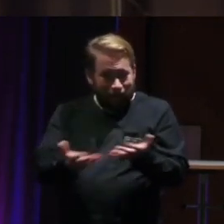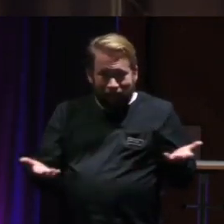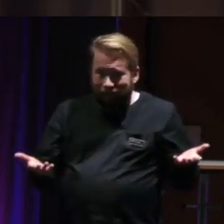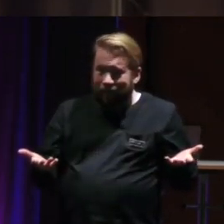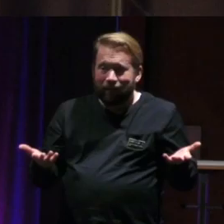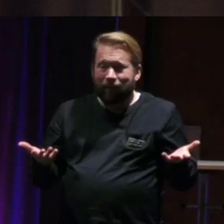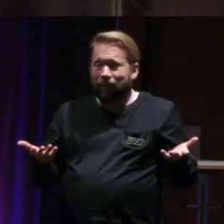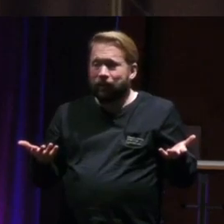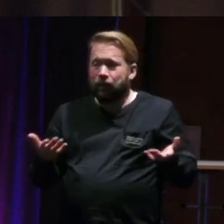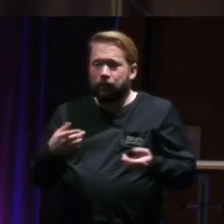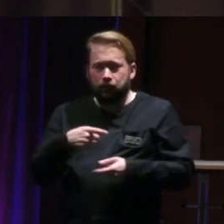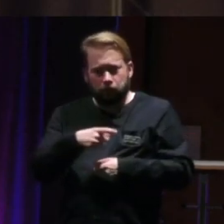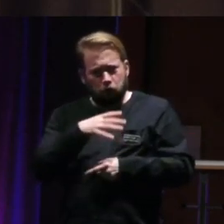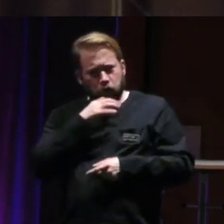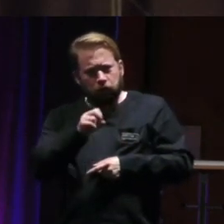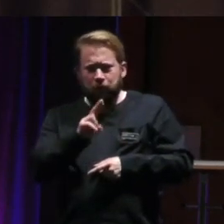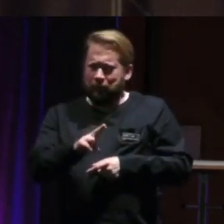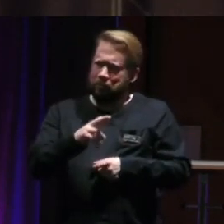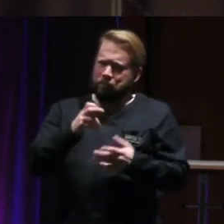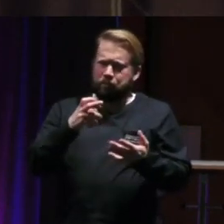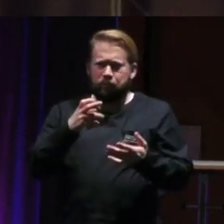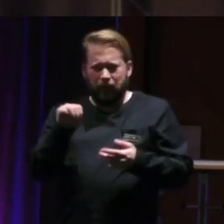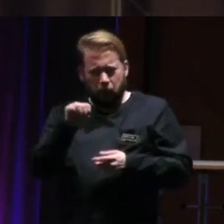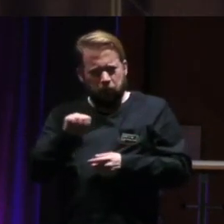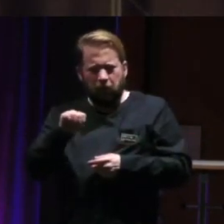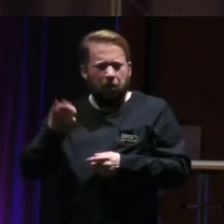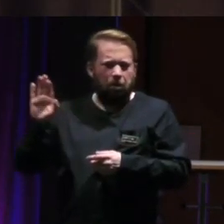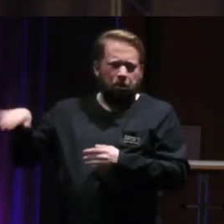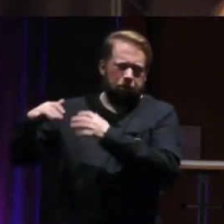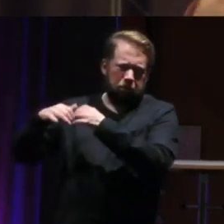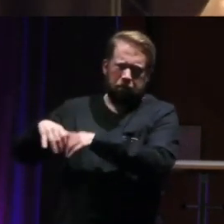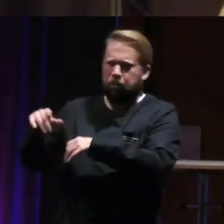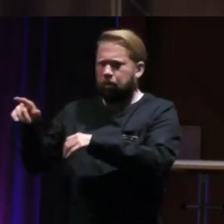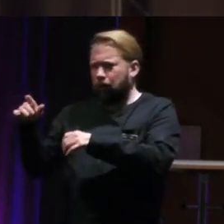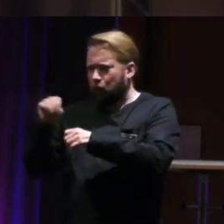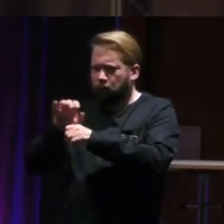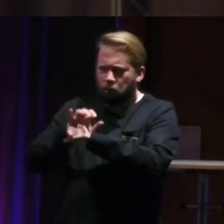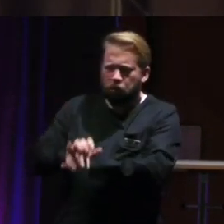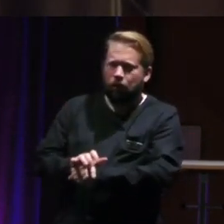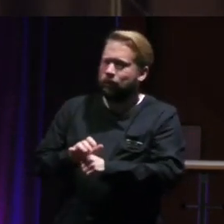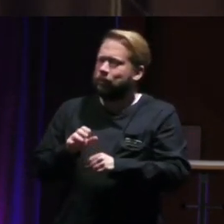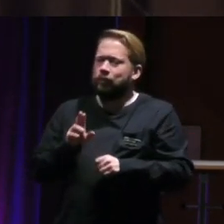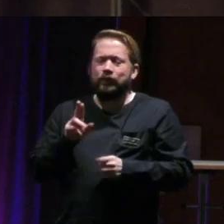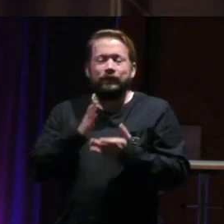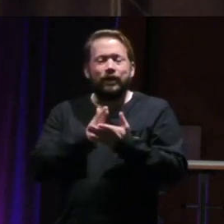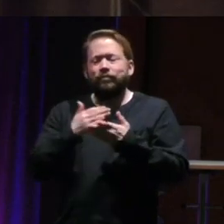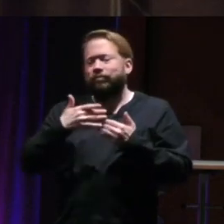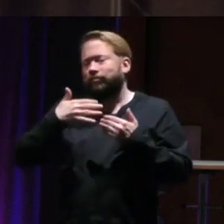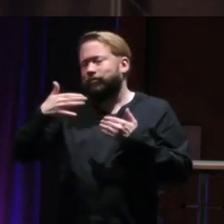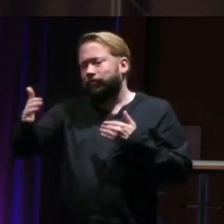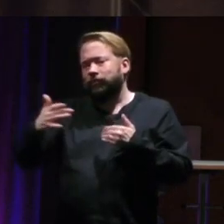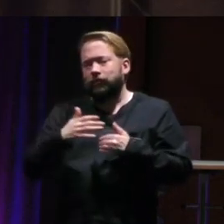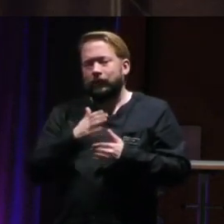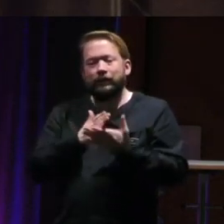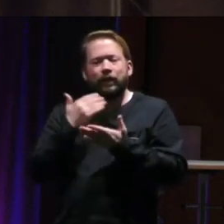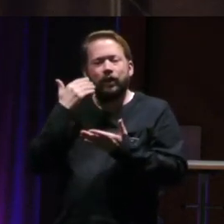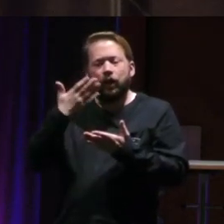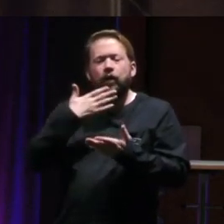Mm-hmm. That's the thing. We will overcome it, of course, in some years, but. No, you cannot prove it,